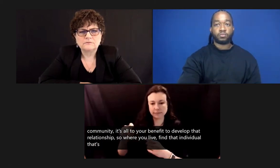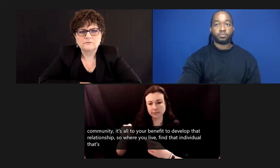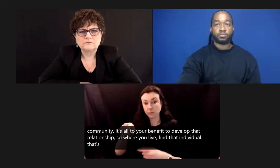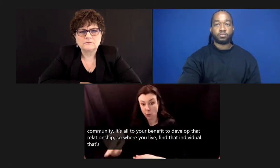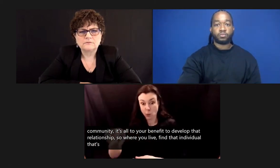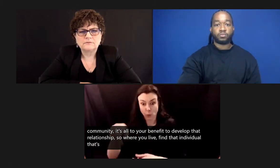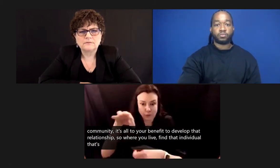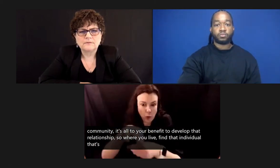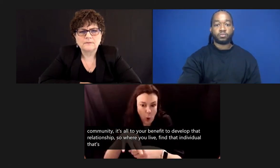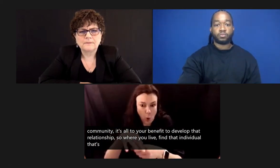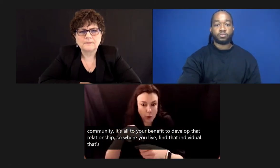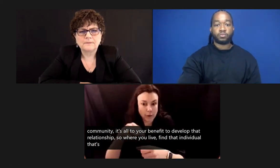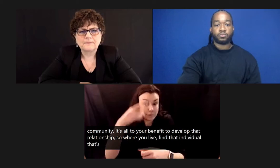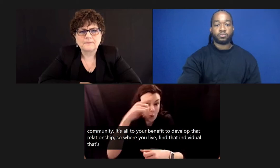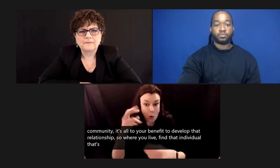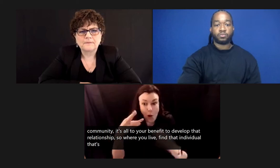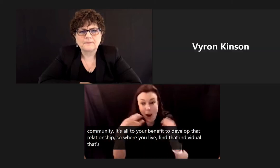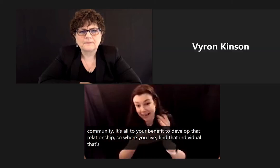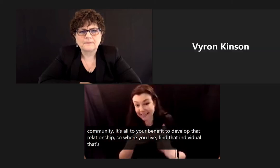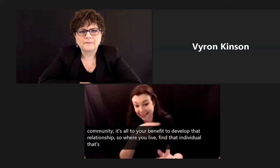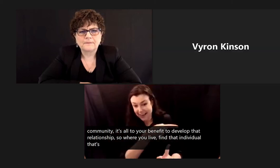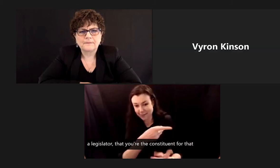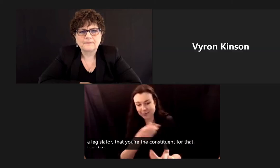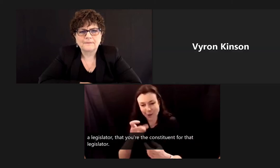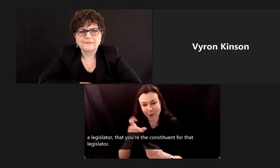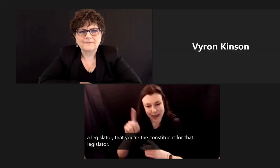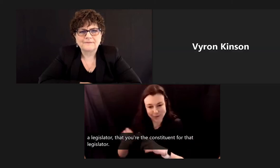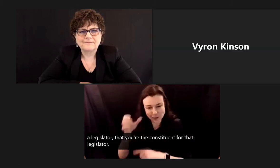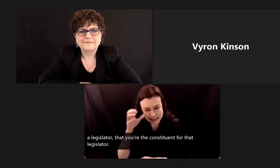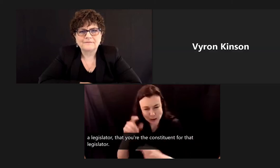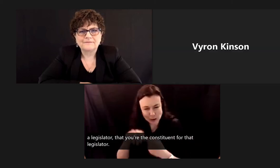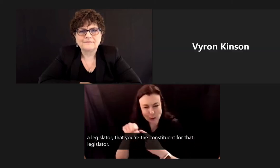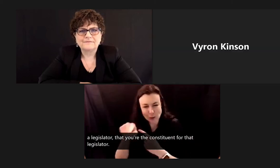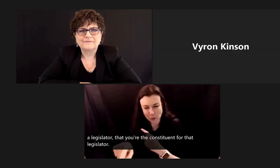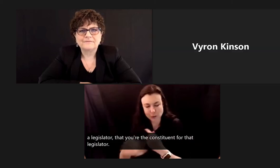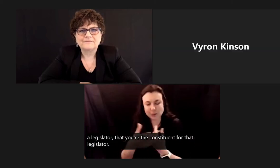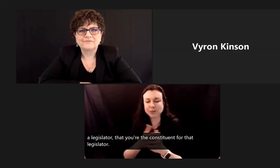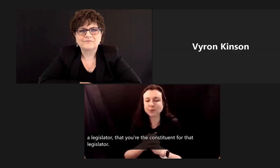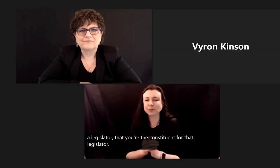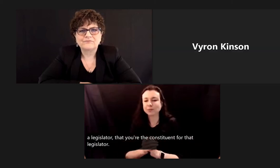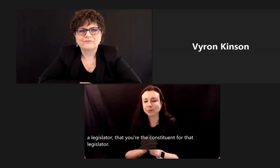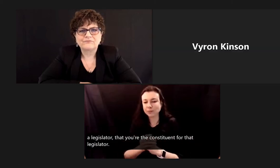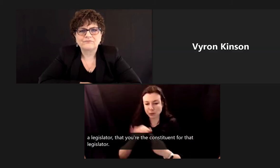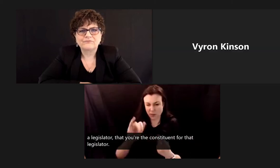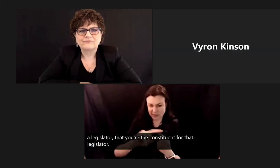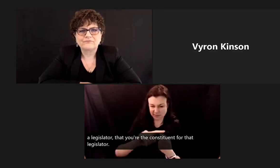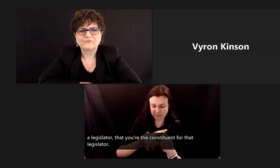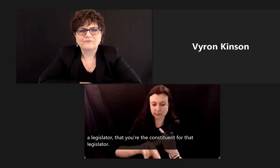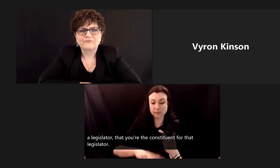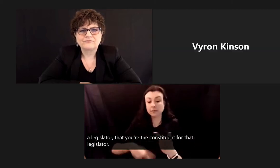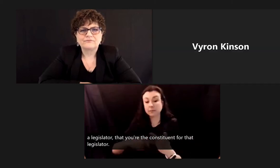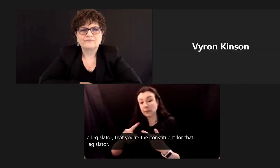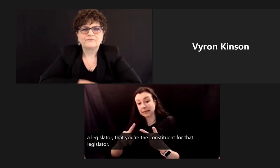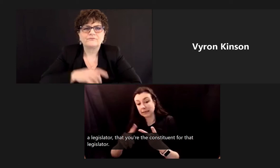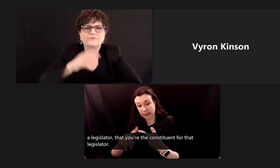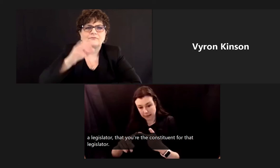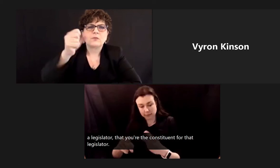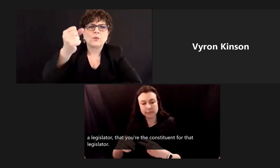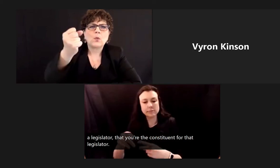that legislator, meaning that you vote for or against them, of course, so they're going to listen to you,